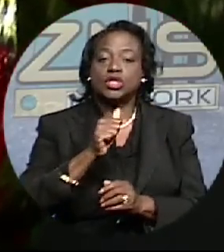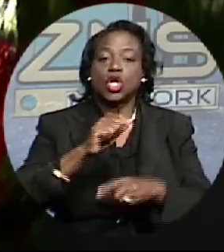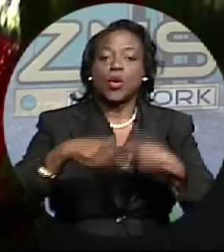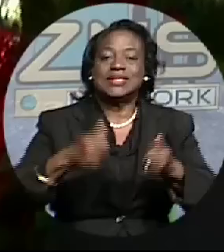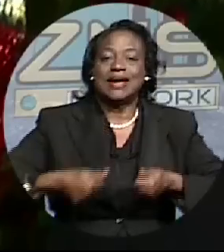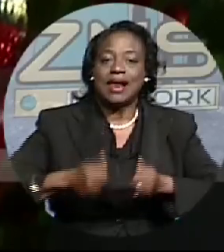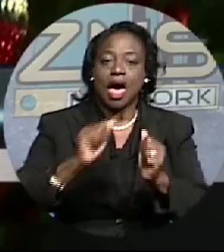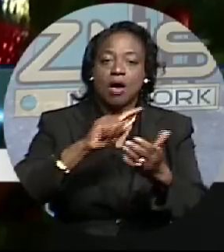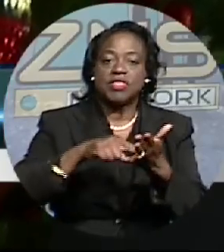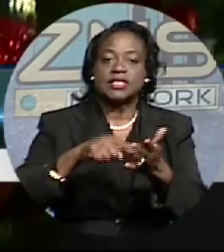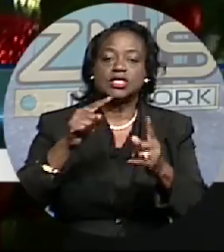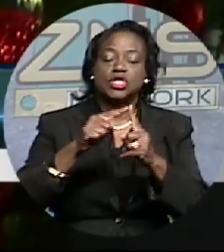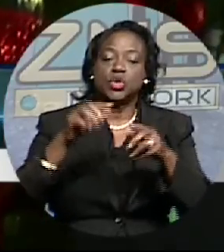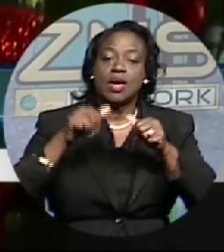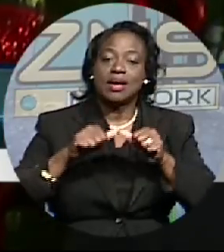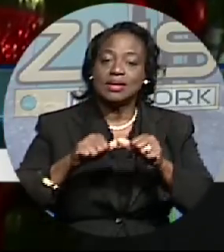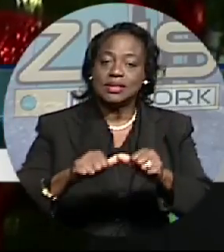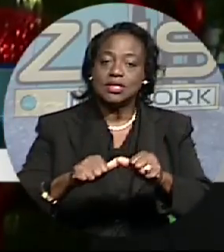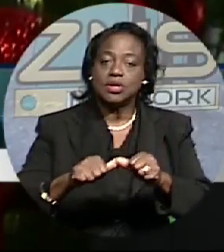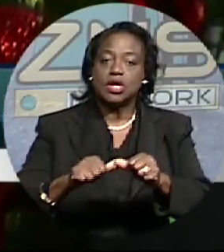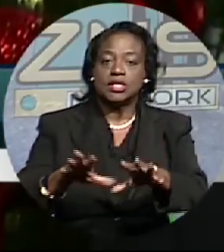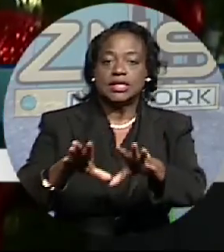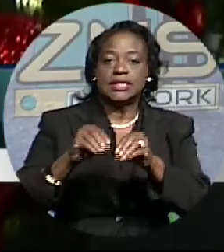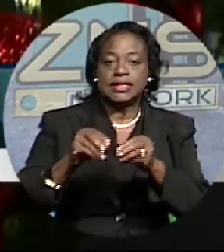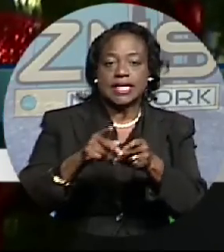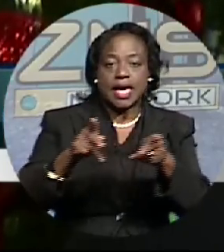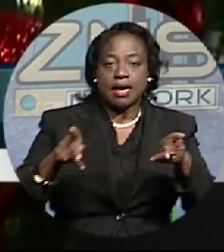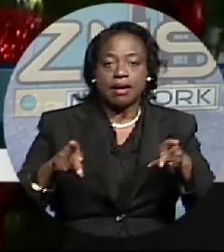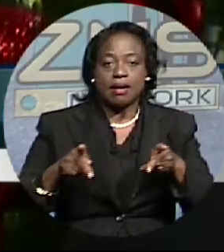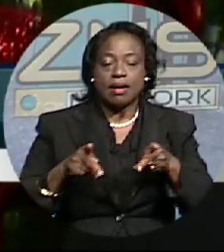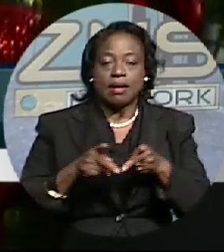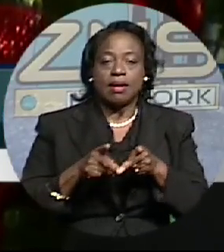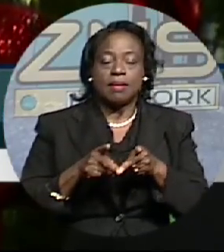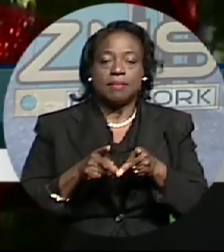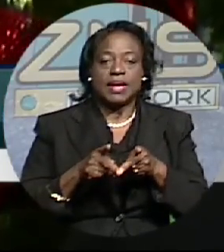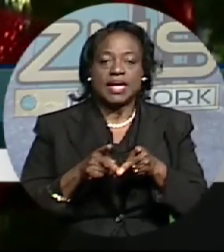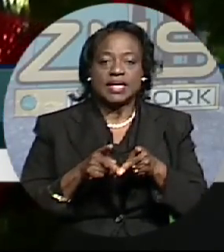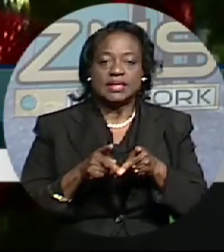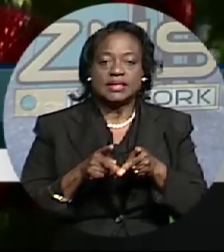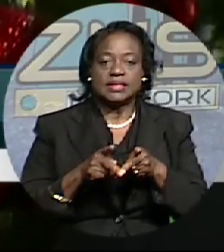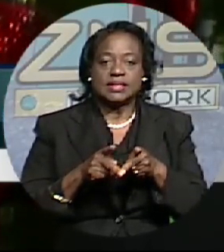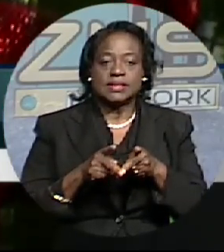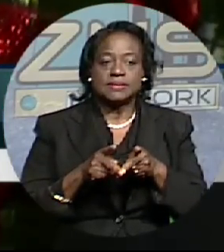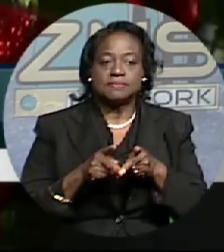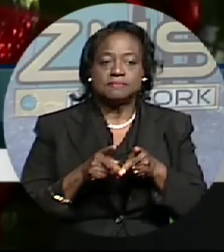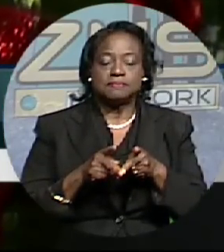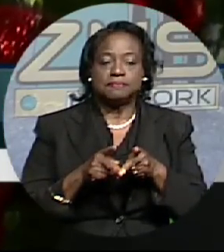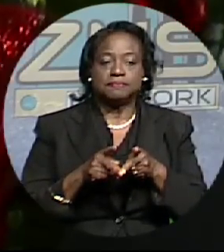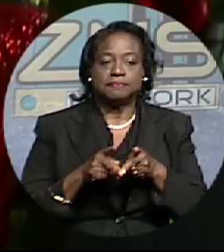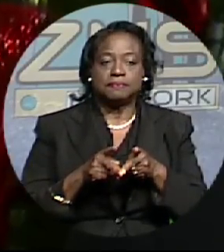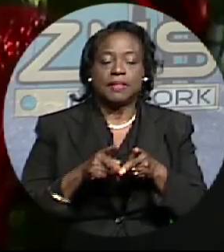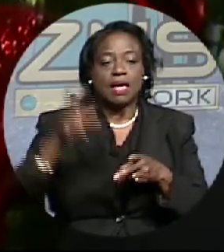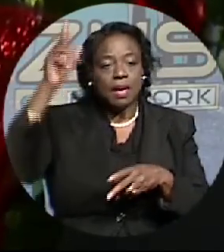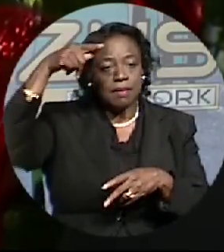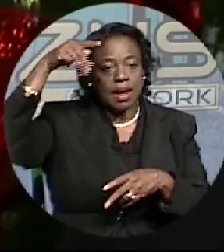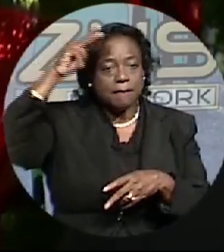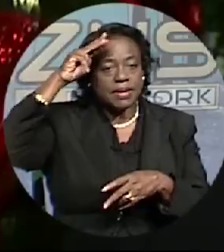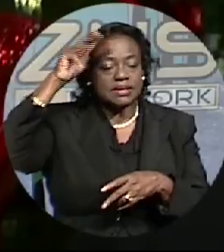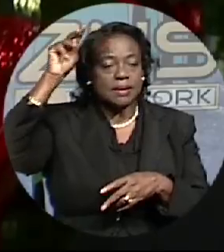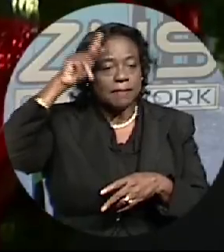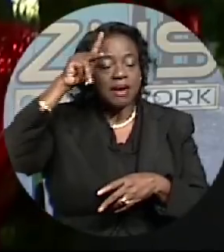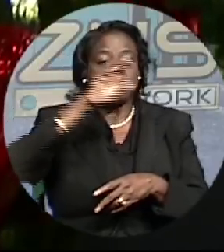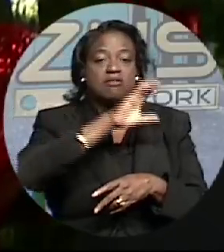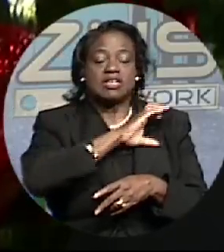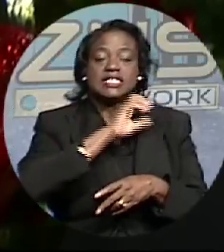to continue. We're not going to allow this to take place in the way it's doing it. But of that, you could be satisfied. Prime Minister the Right Honourable Pierre Christie